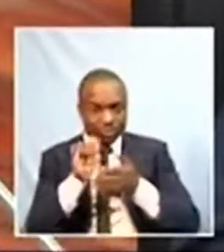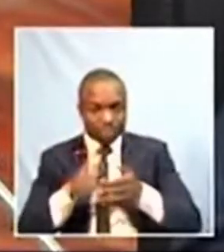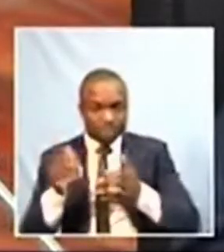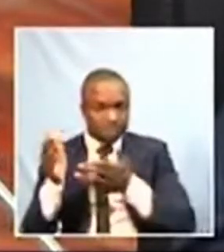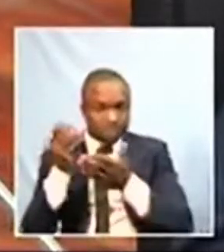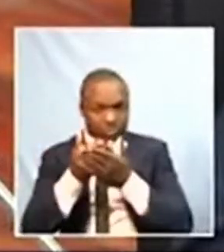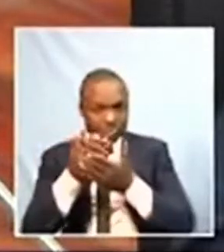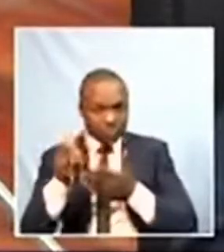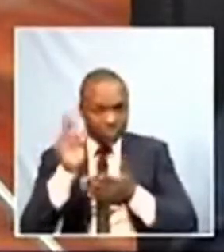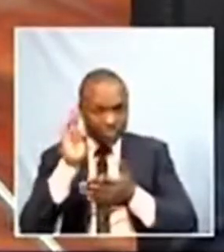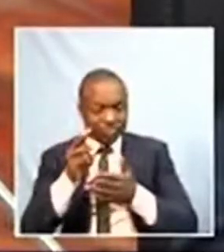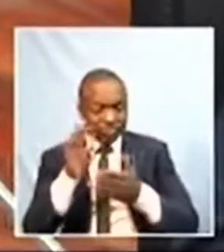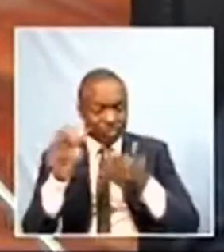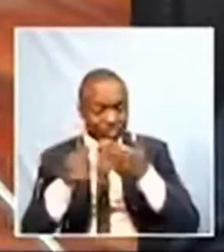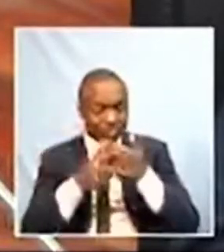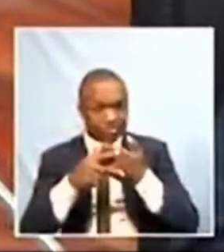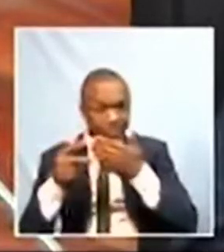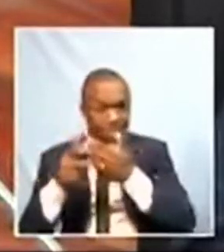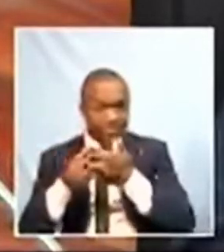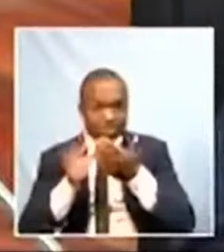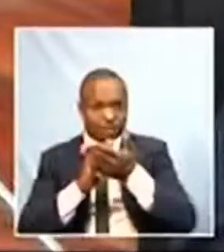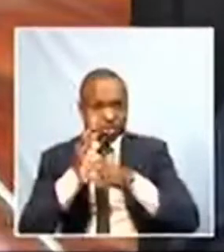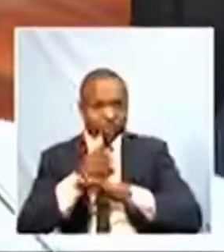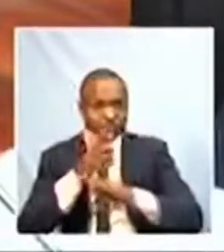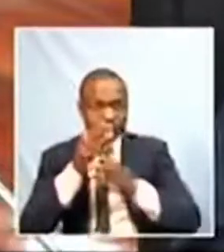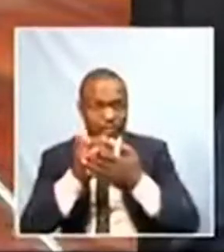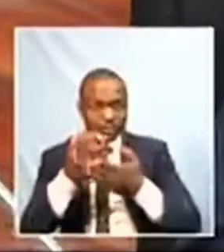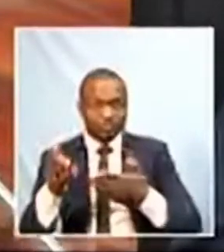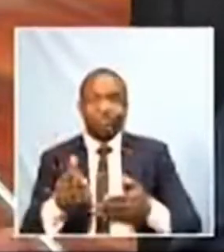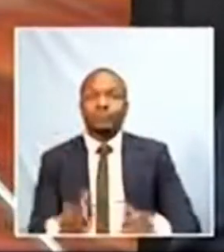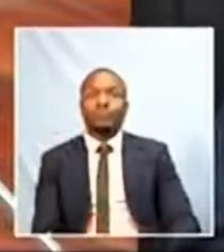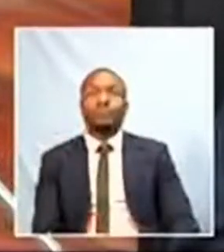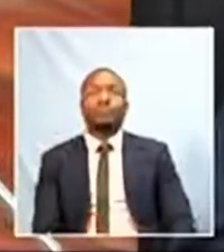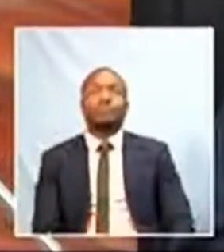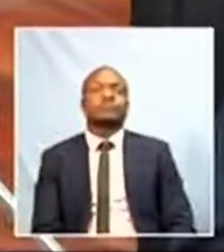will be inscribed immediately after purchase.